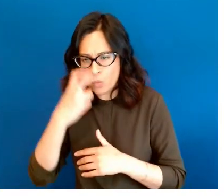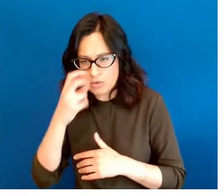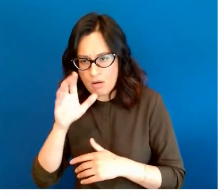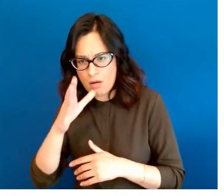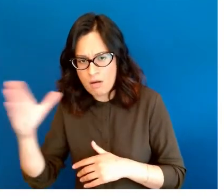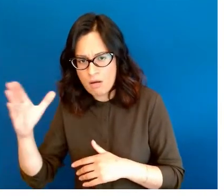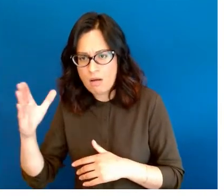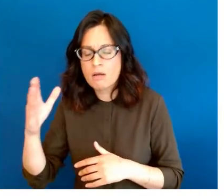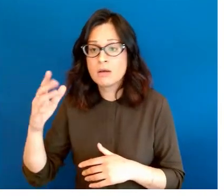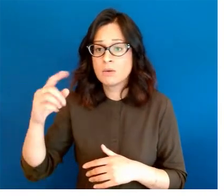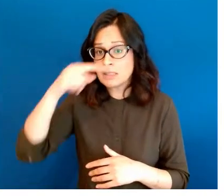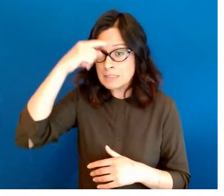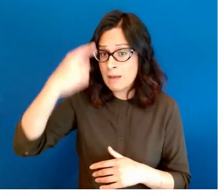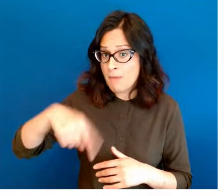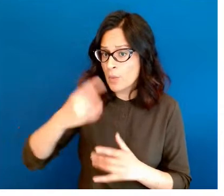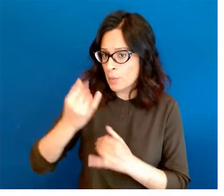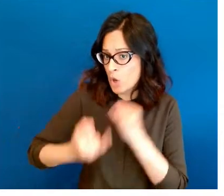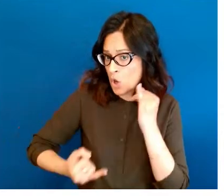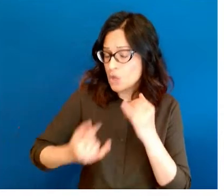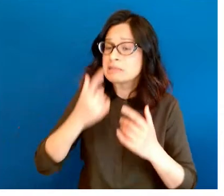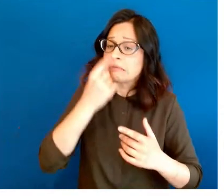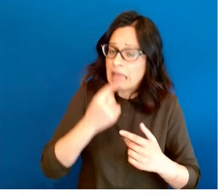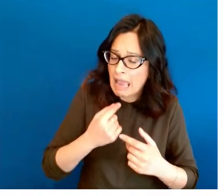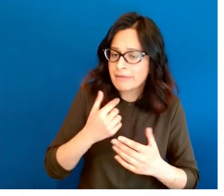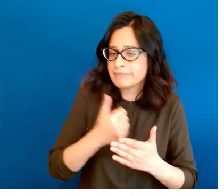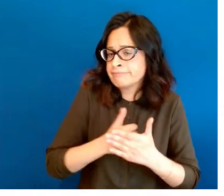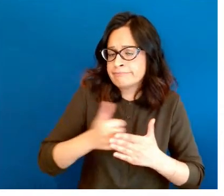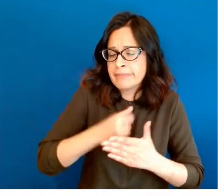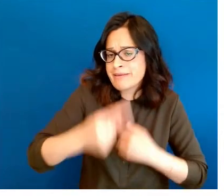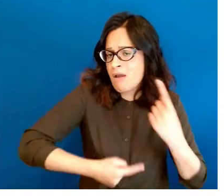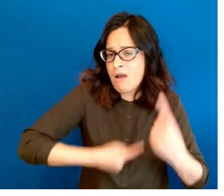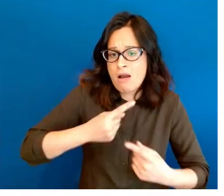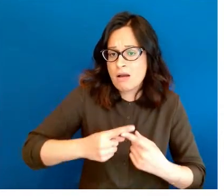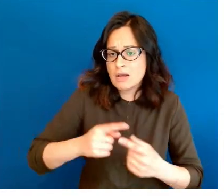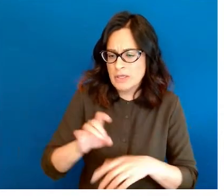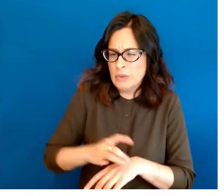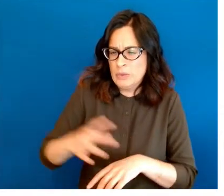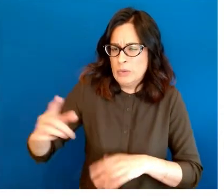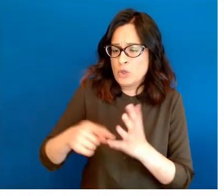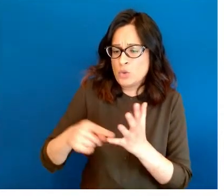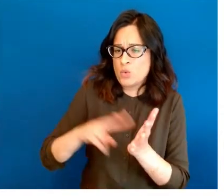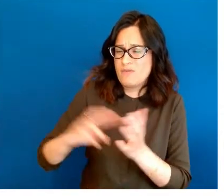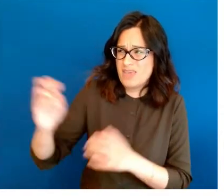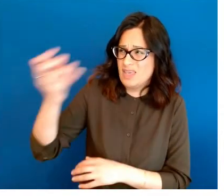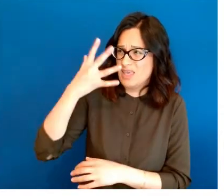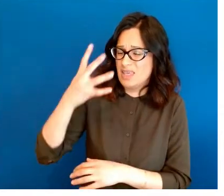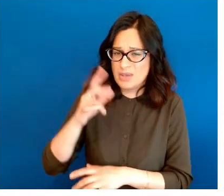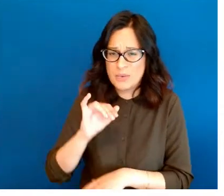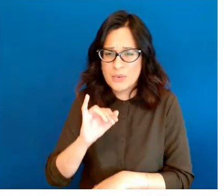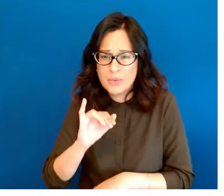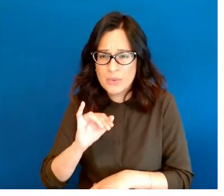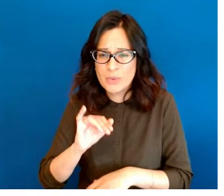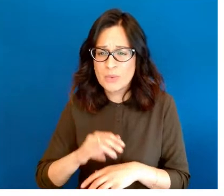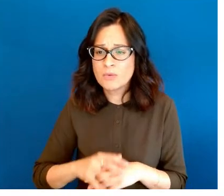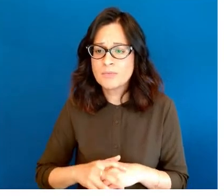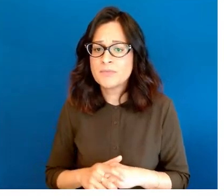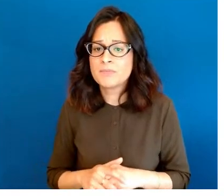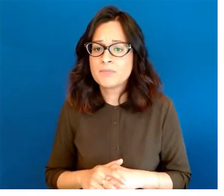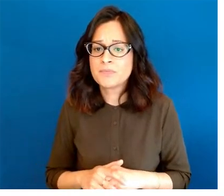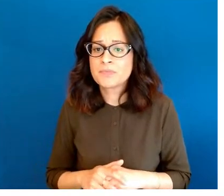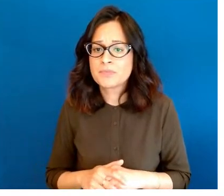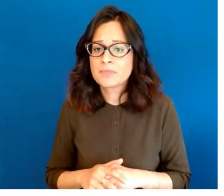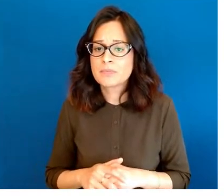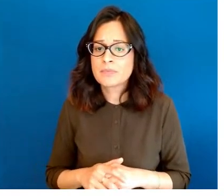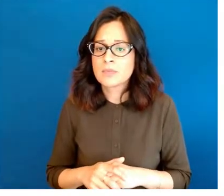can be year-round, and it is a sensitivity to UV light. It is also associated with multiple